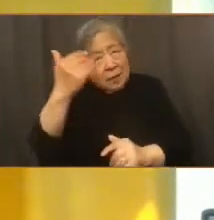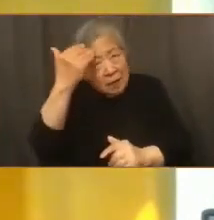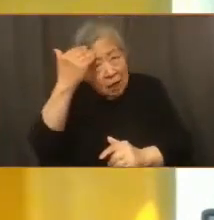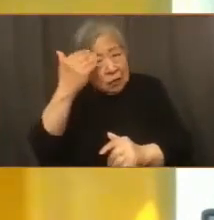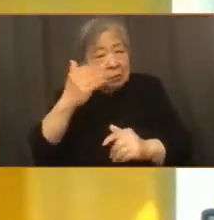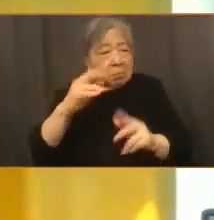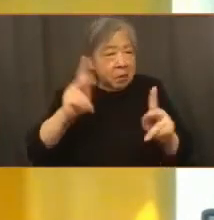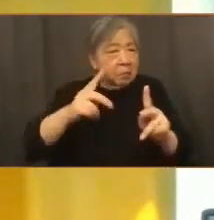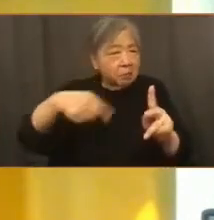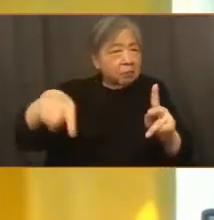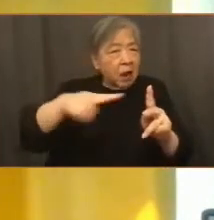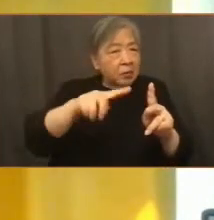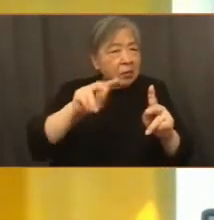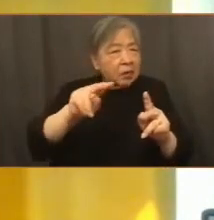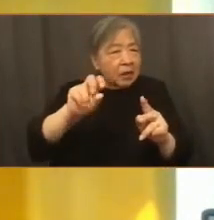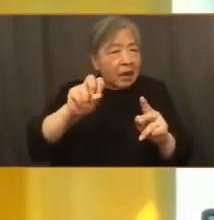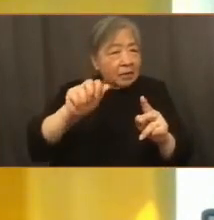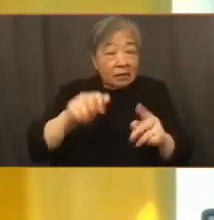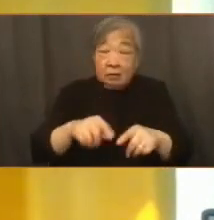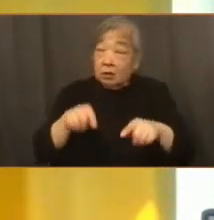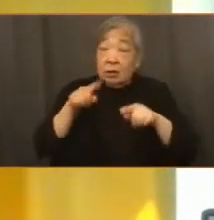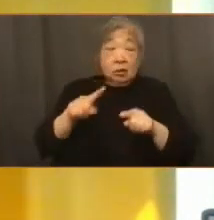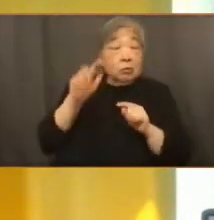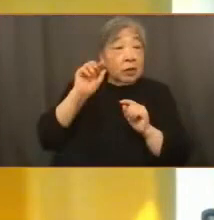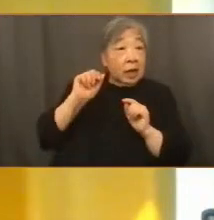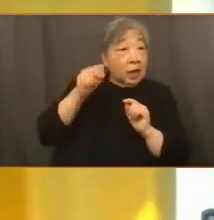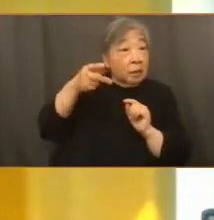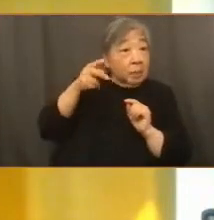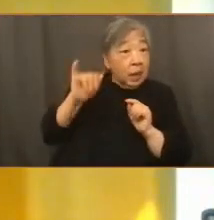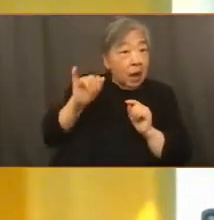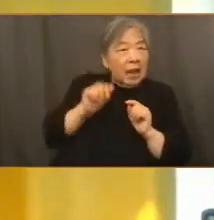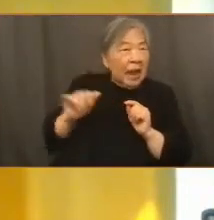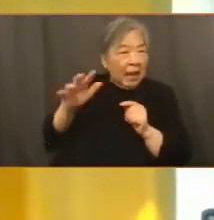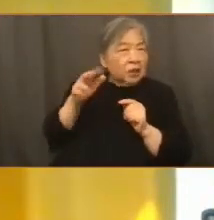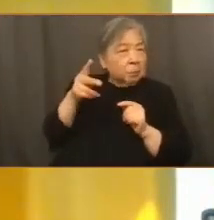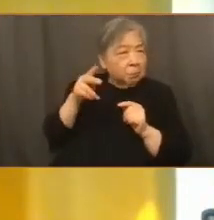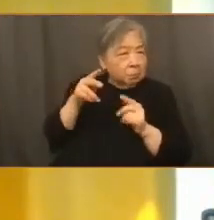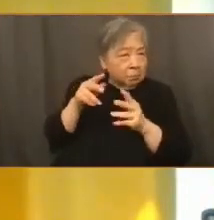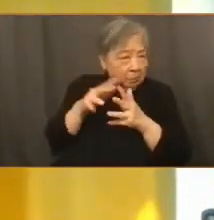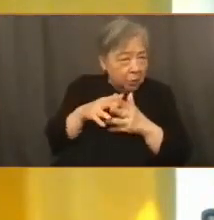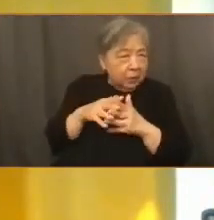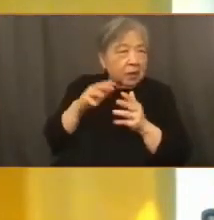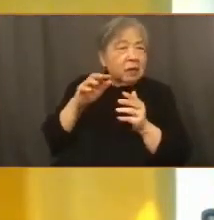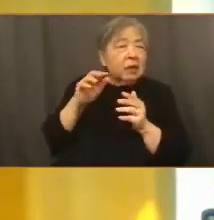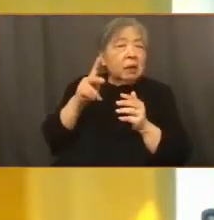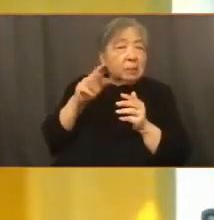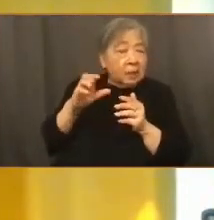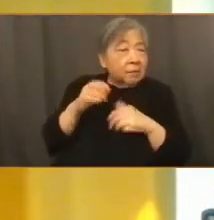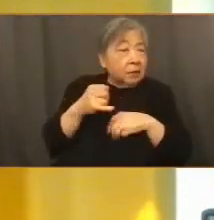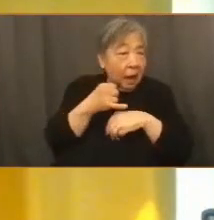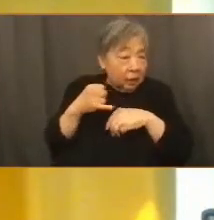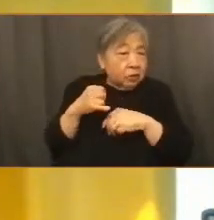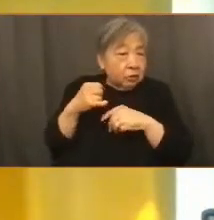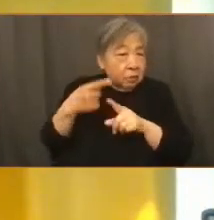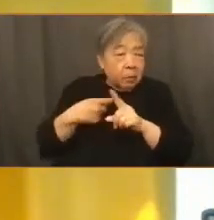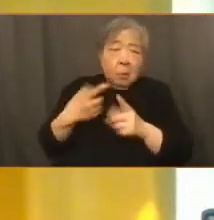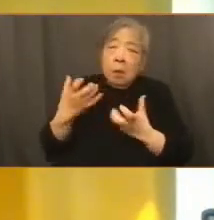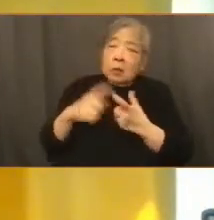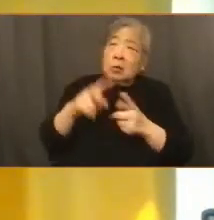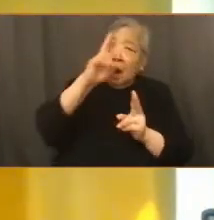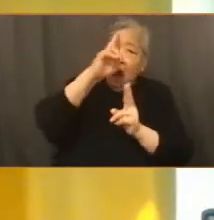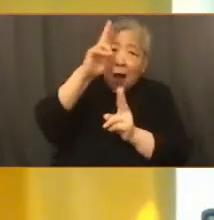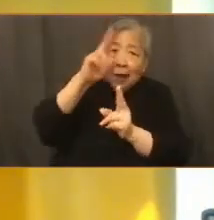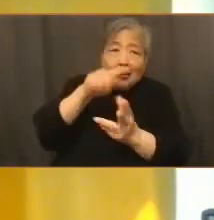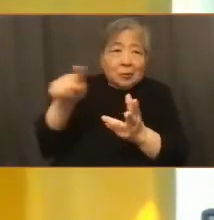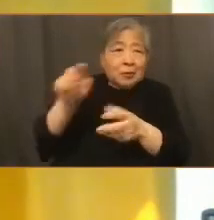During Asian American and Pacific Islander Heritage Month, we'd like to honor some of these employees playing key roles at NASA. Here at JPL,